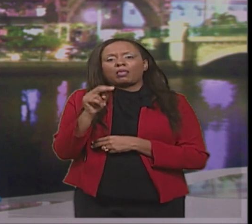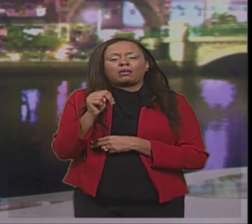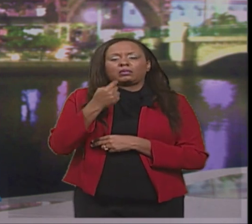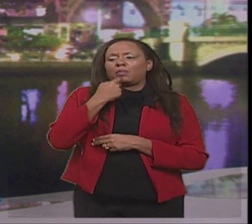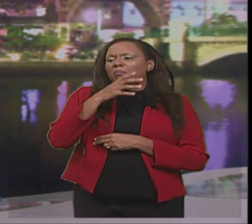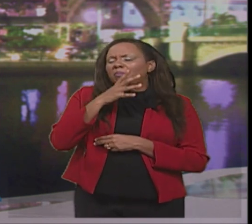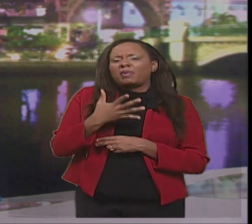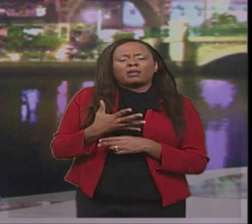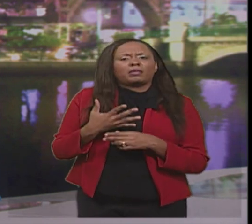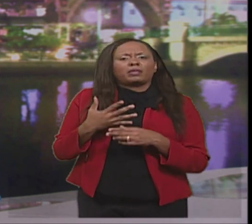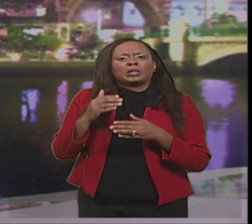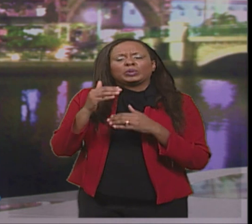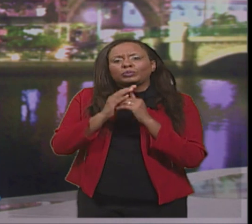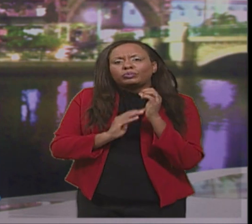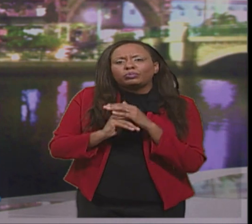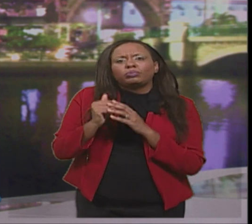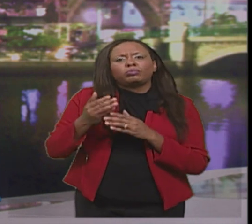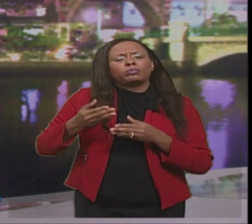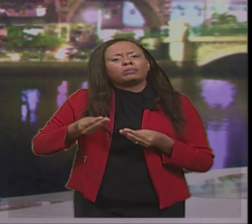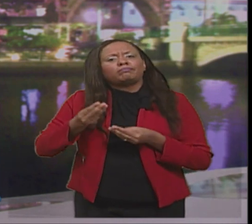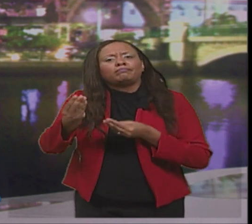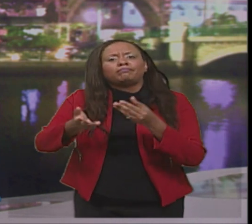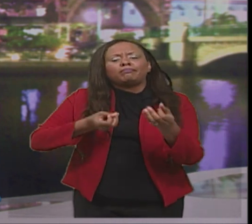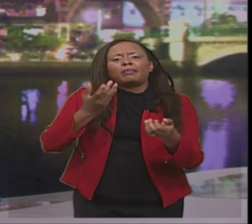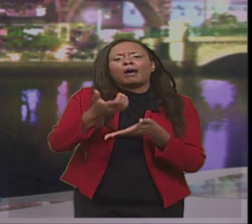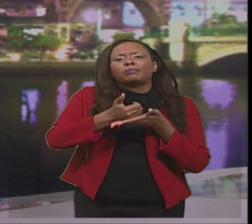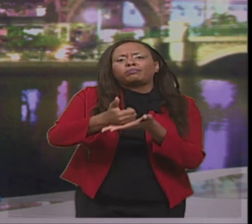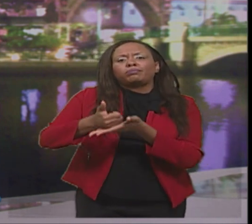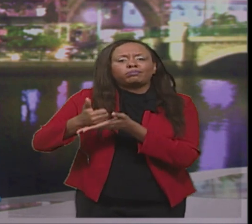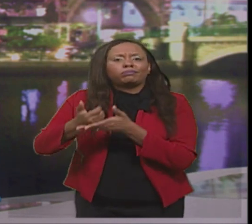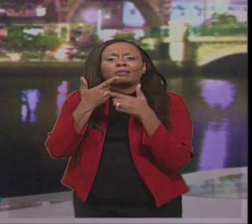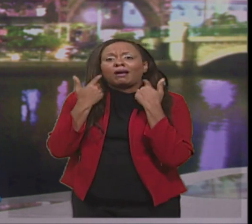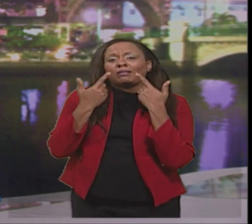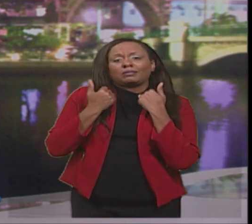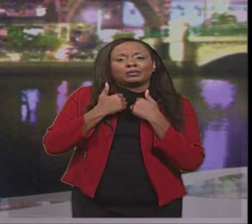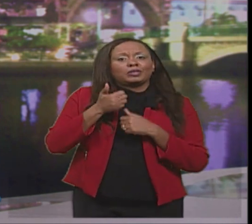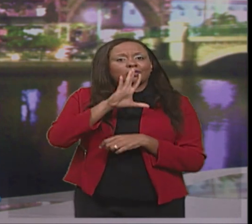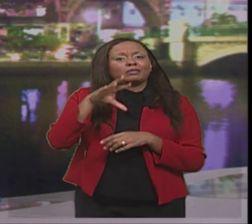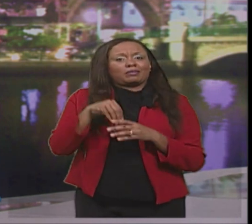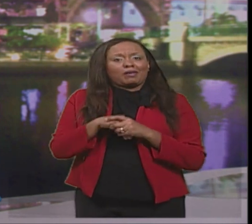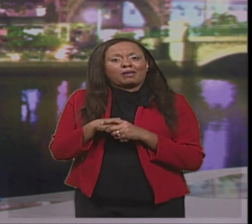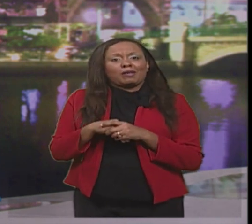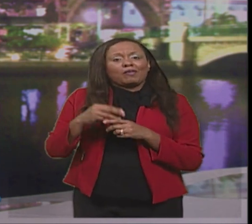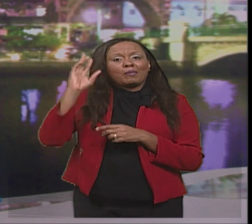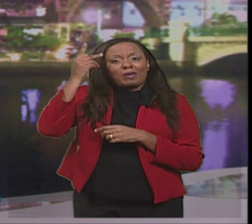love, dignity, compassion, generosity, and laughter. Young was MP for Paget East